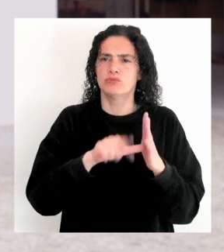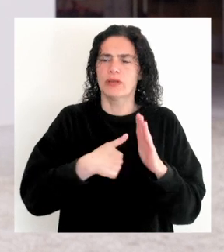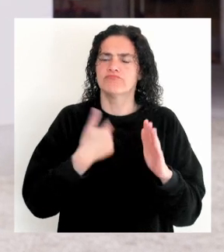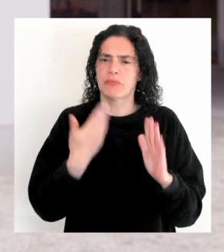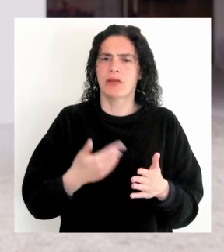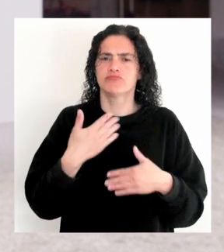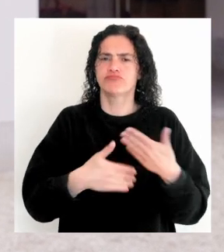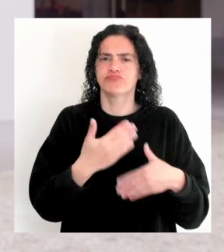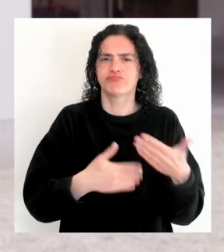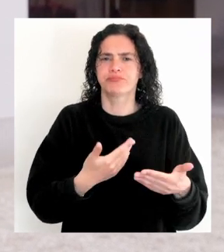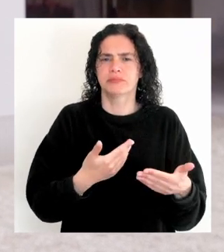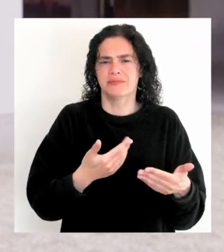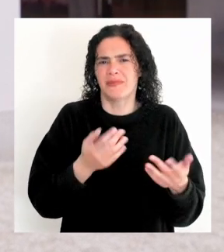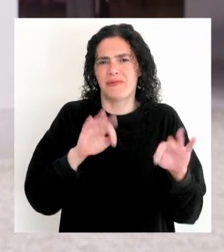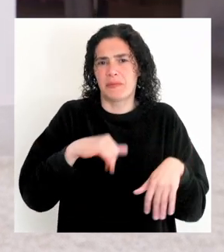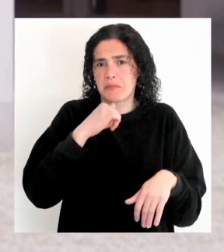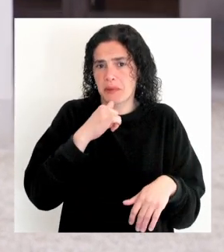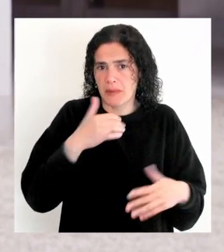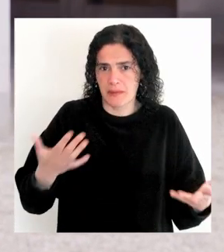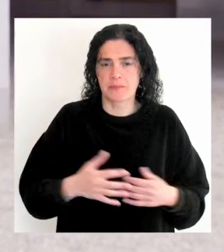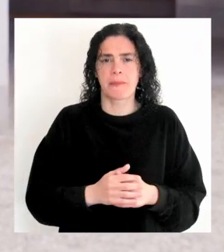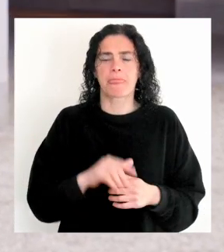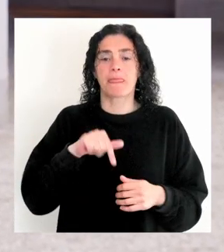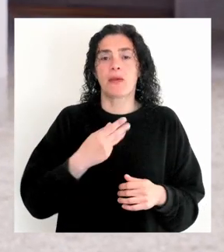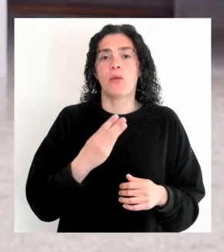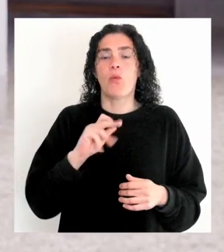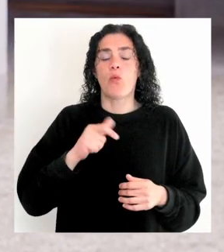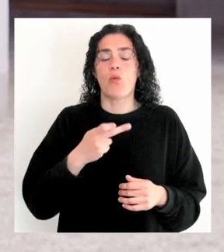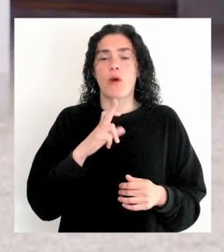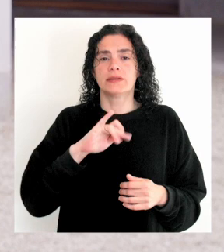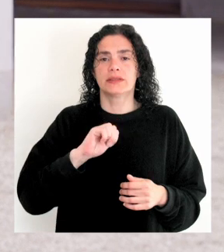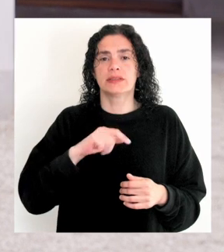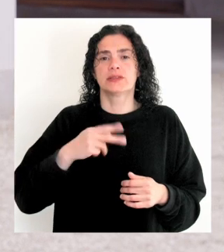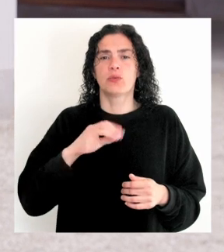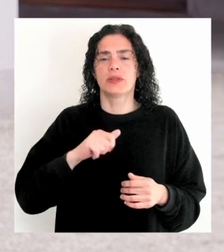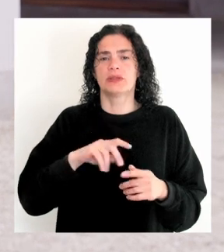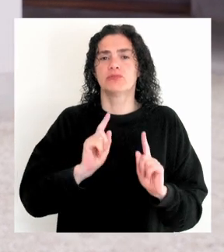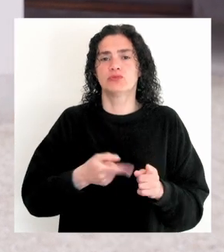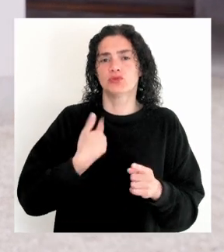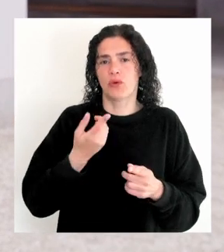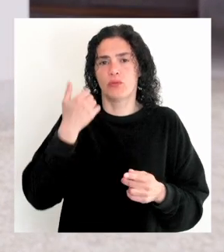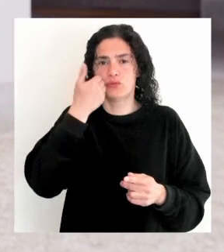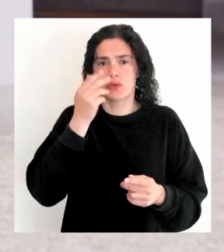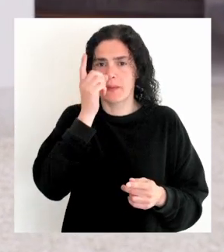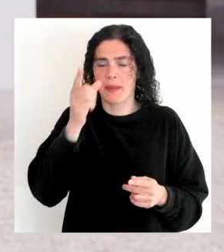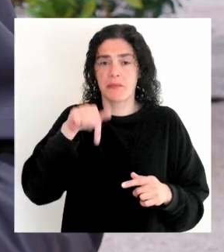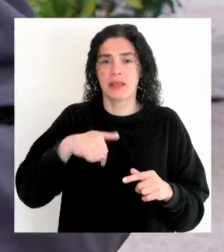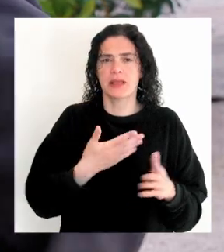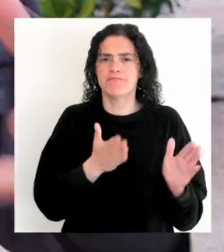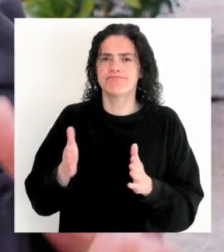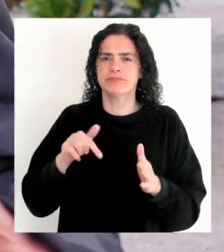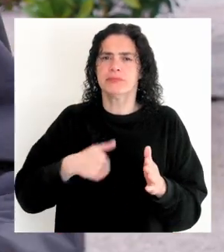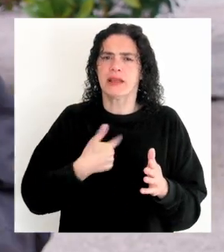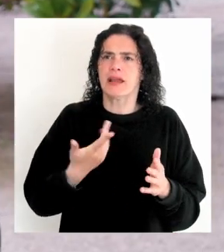is coming to a term. Actually, the Water's Witness started at the Fridericianum in Kassel, but on this chapter here, a